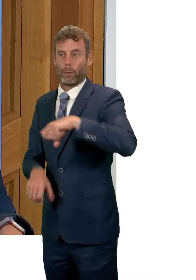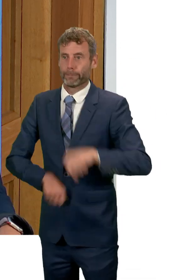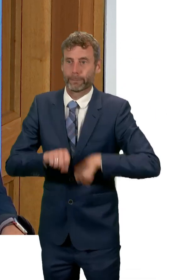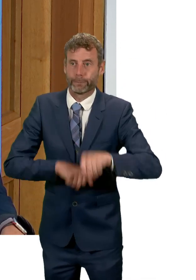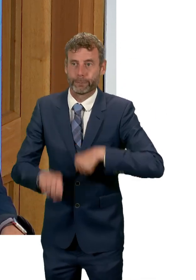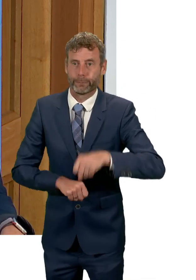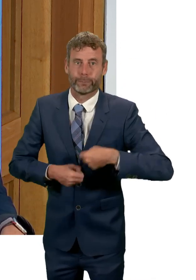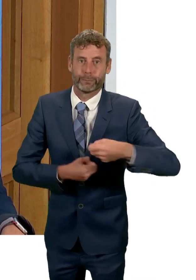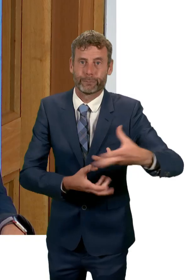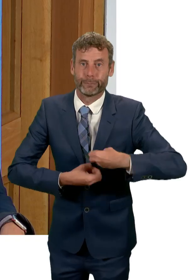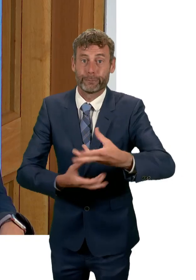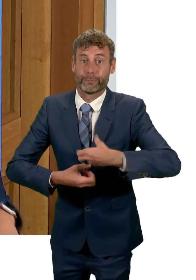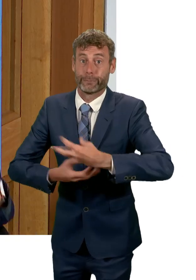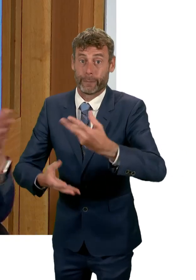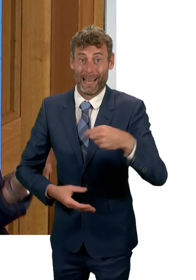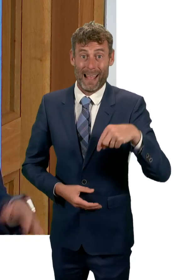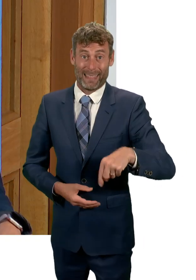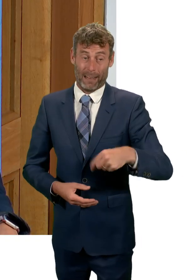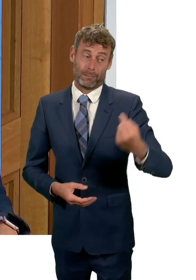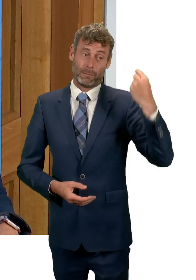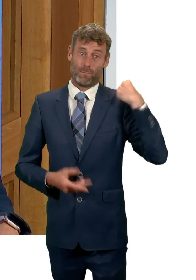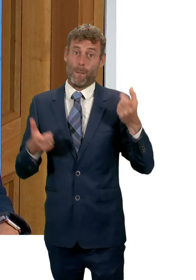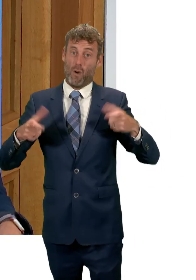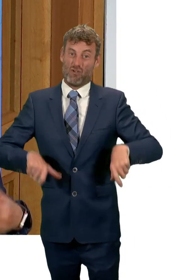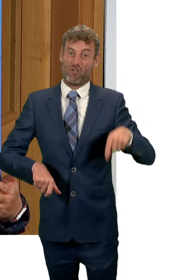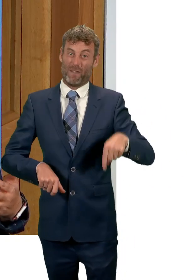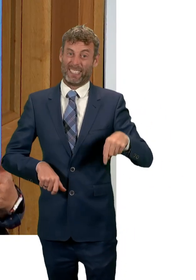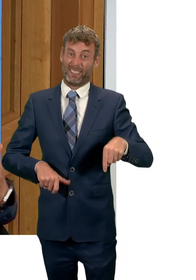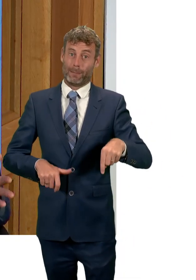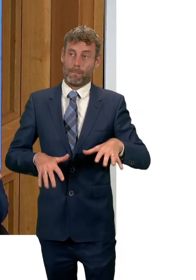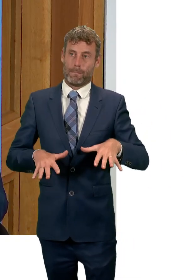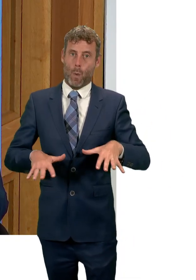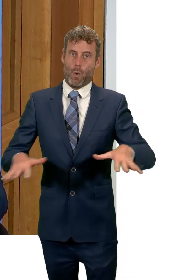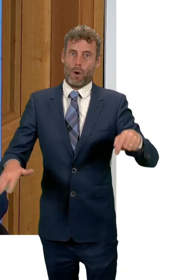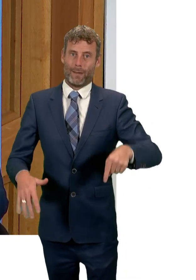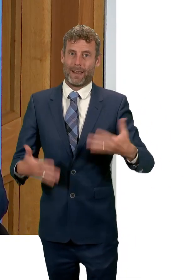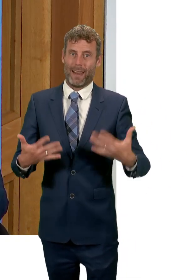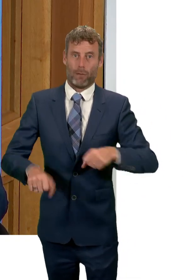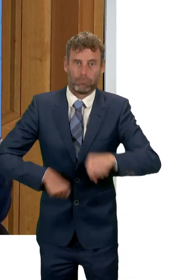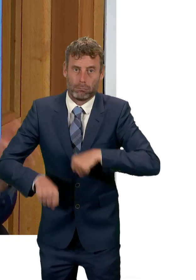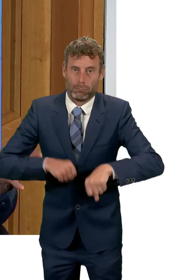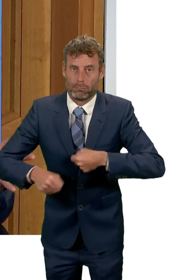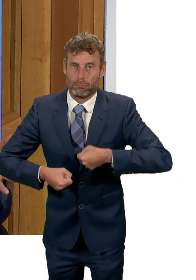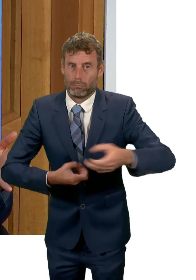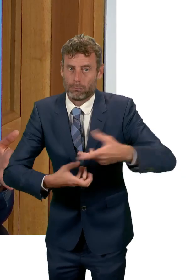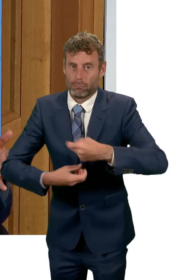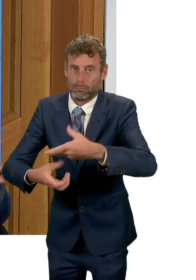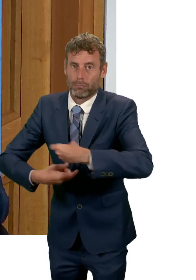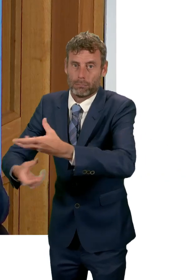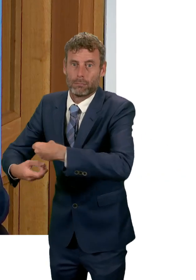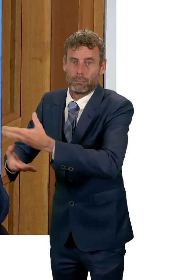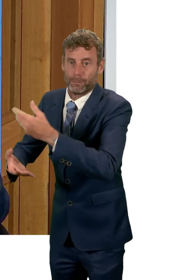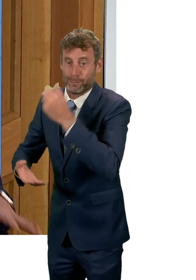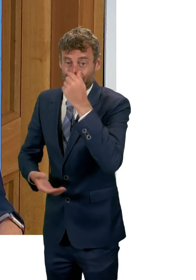continued after COVID. And so we were talking about junk food here, so I think it's important to remember about what is eaten out of the home.